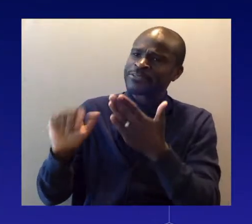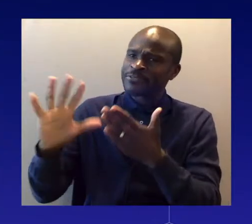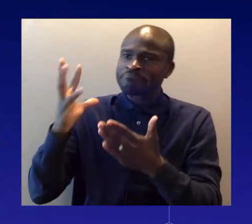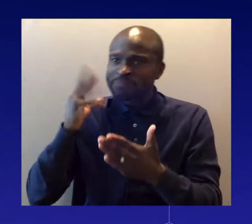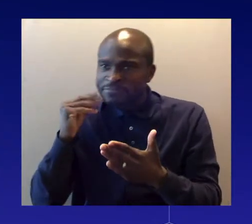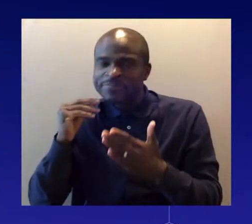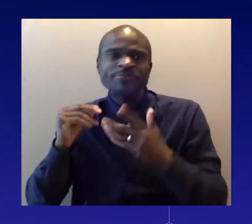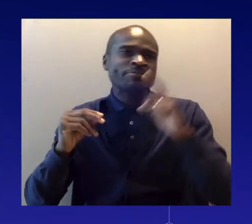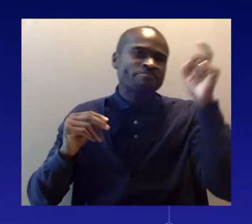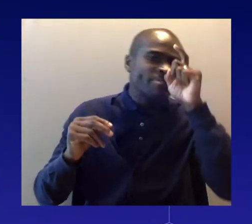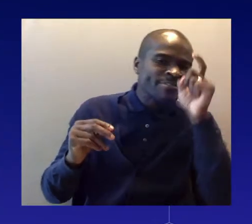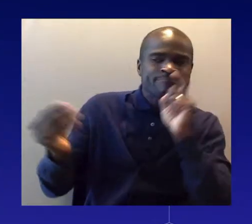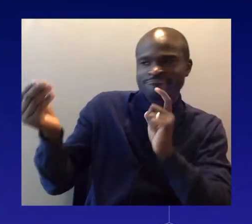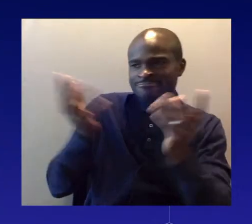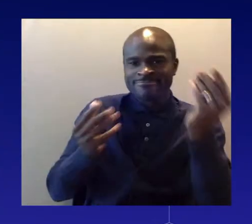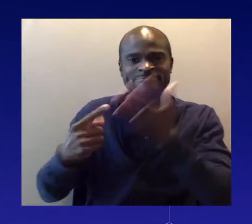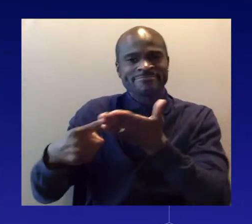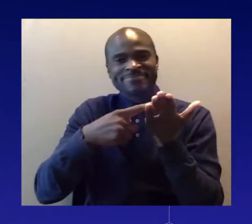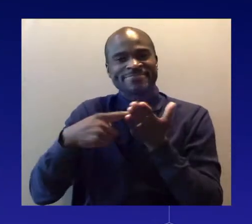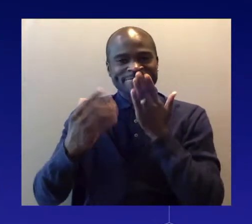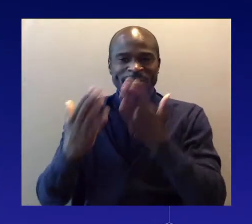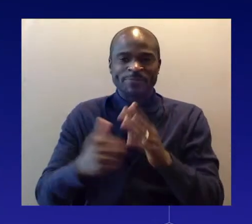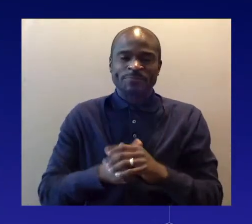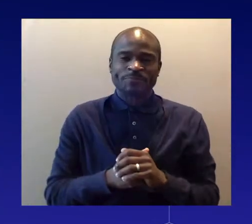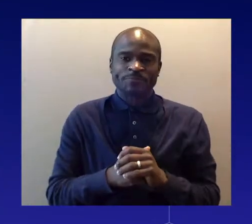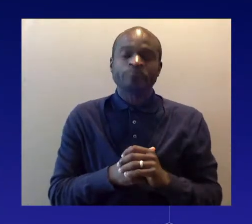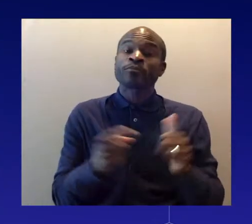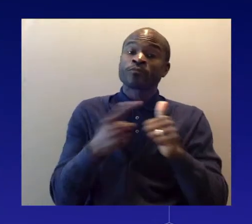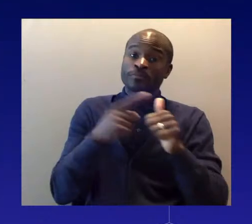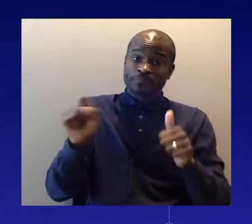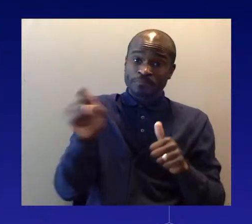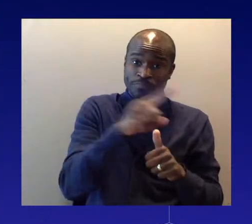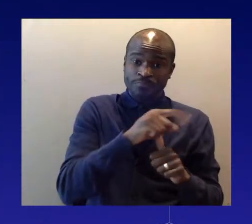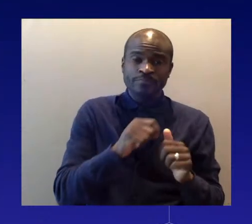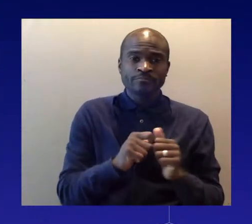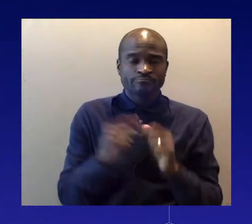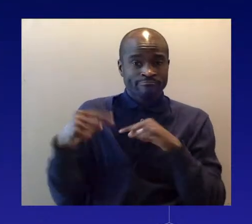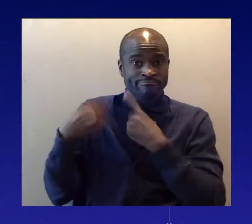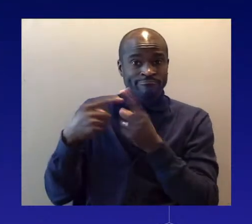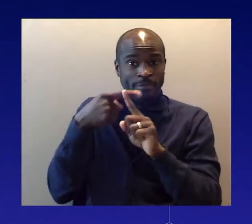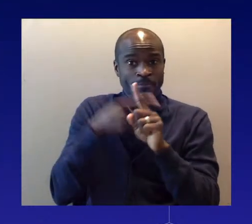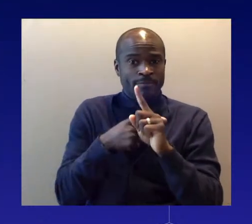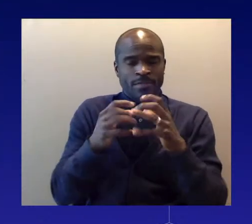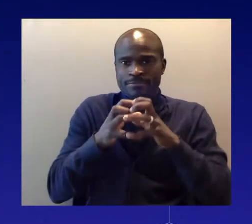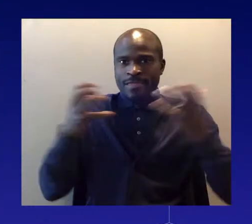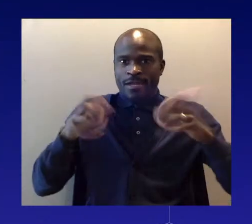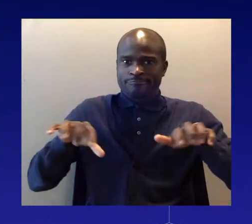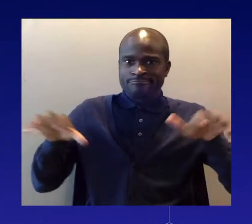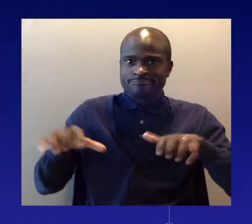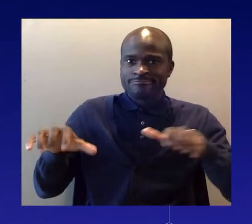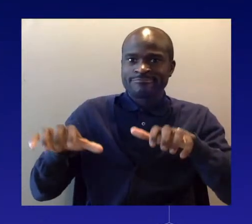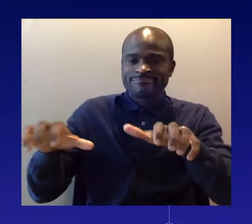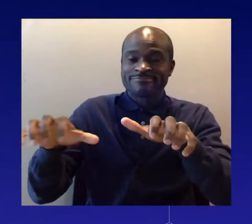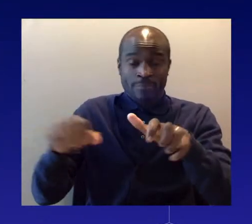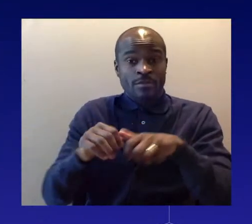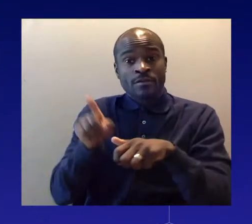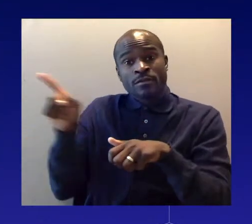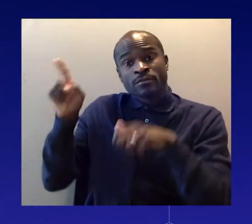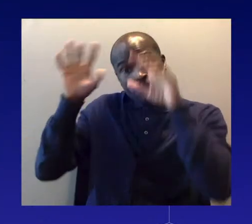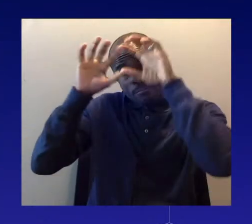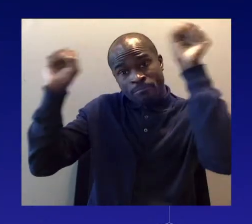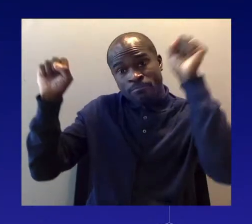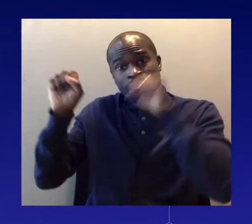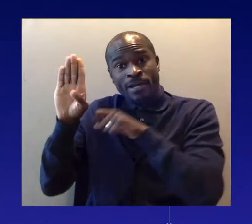So the first question, over the last month, it's been a lot of activity. The Biden-Harris administration